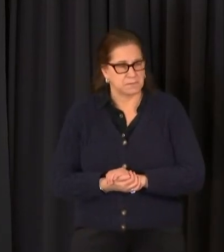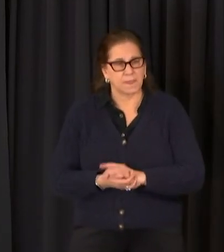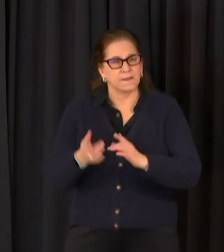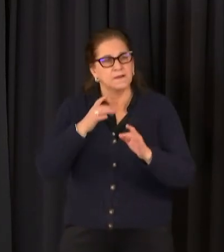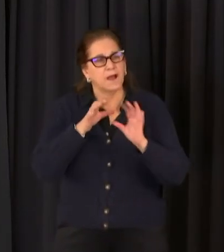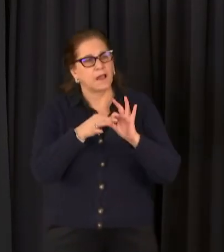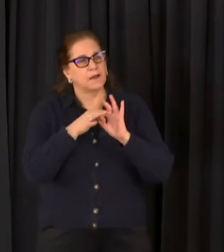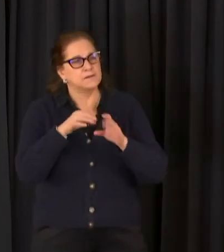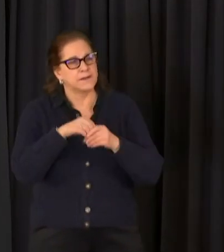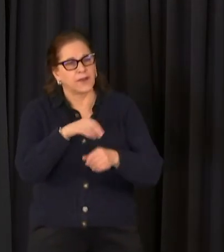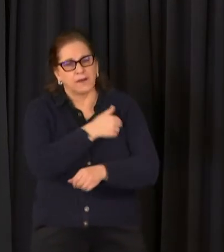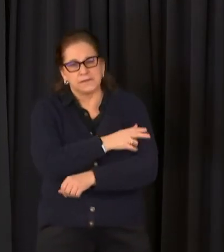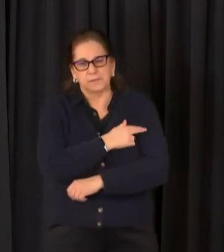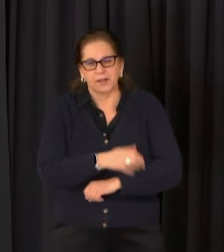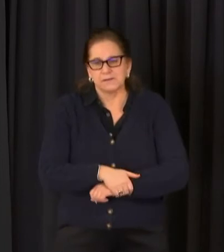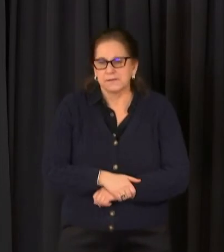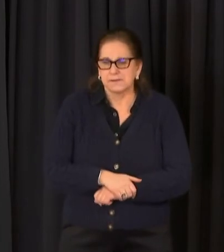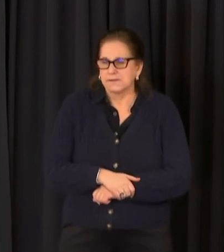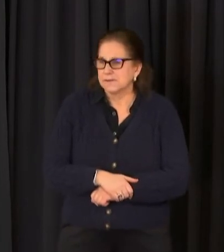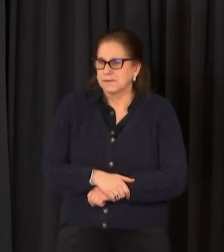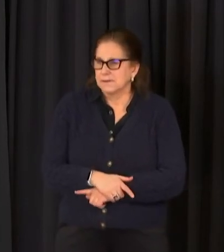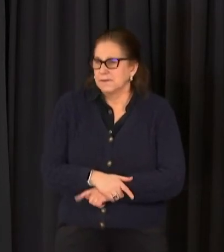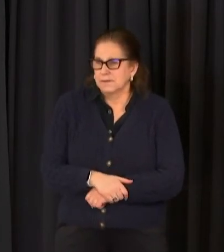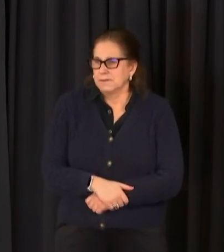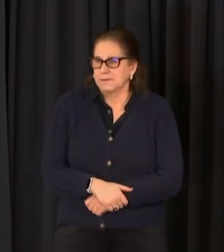And Tell me more.